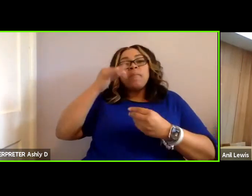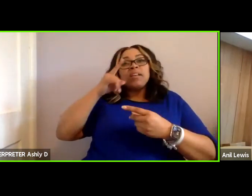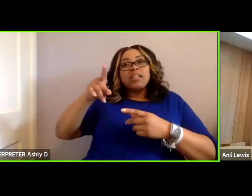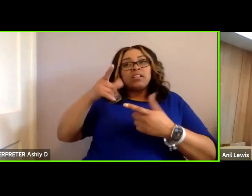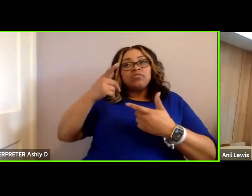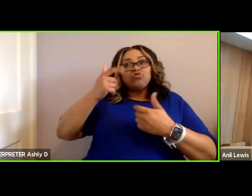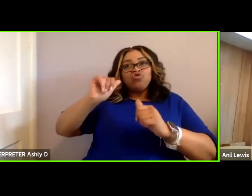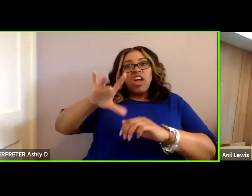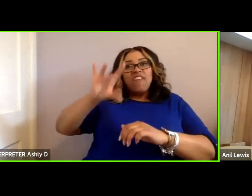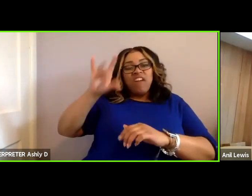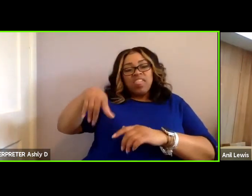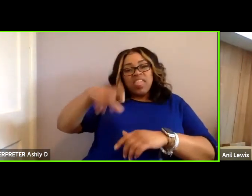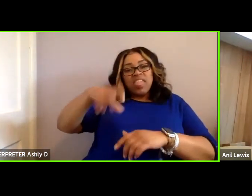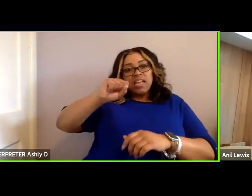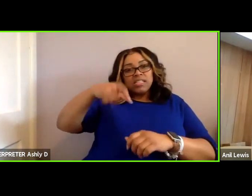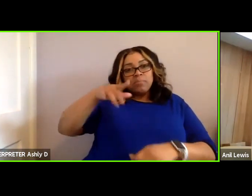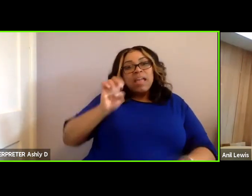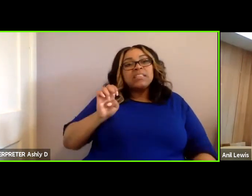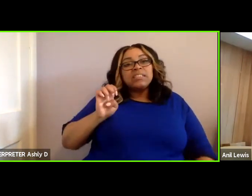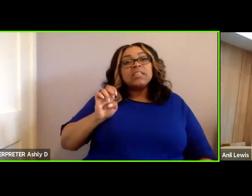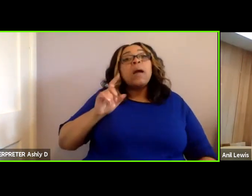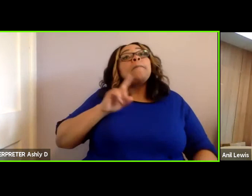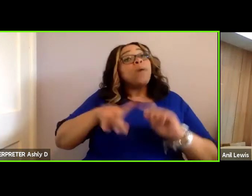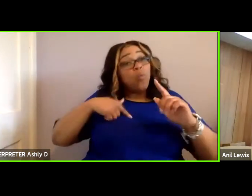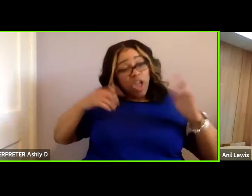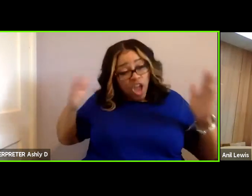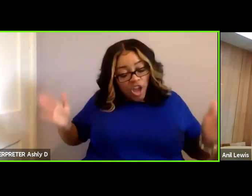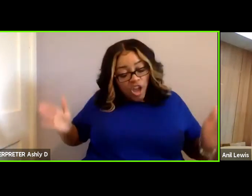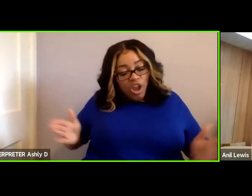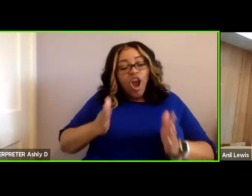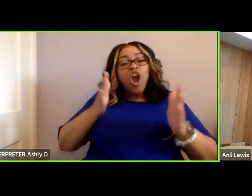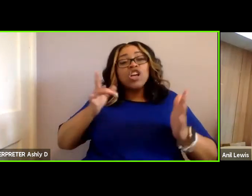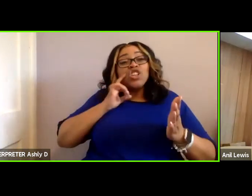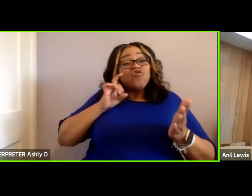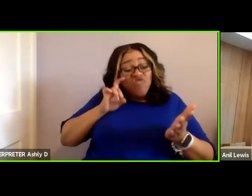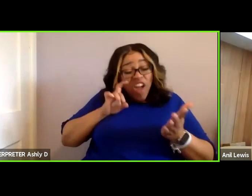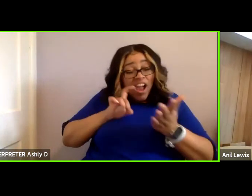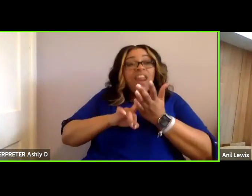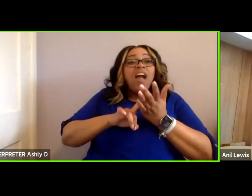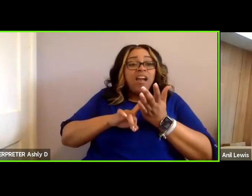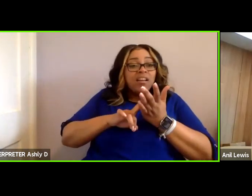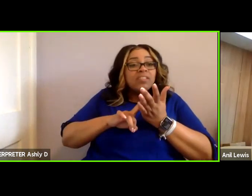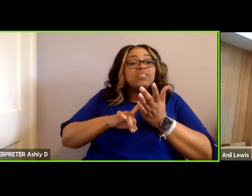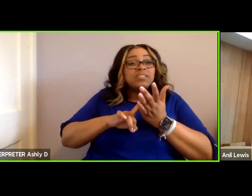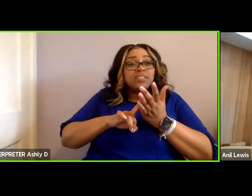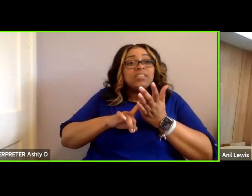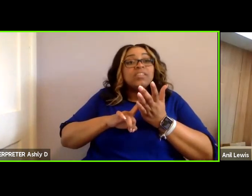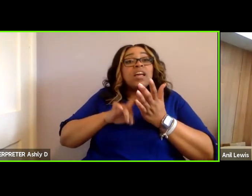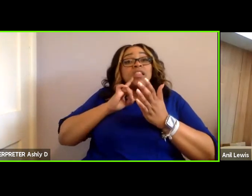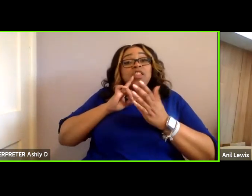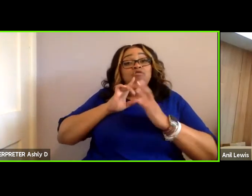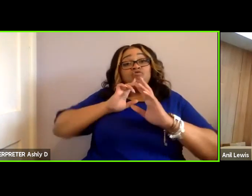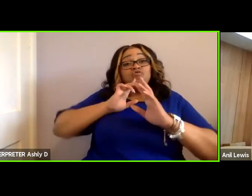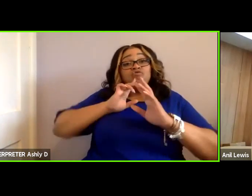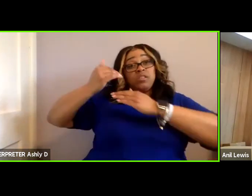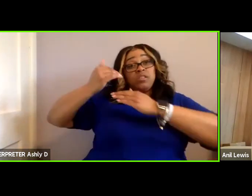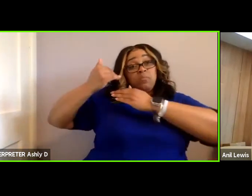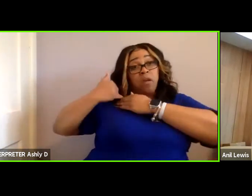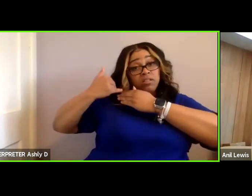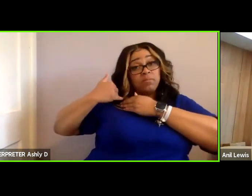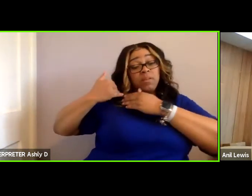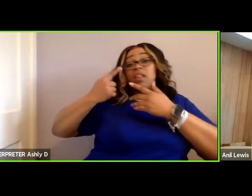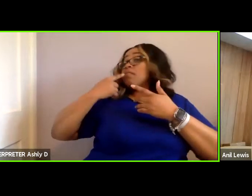try to find their space. But we do encourage that, recognizing that the responsibility for a lot of